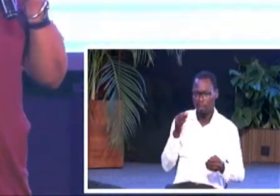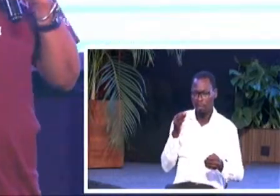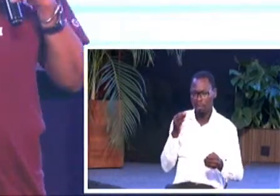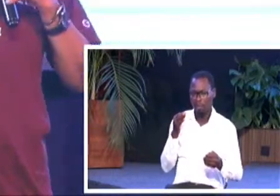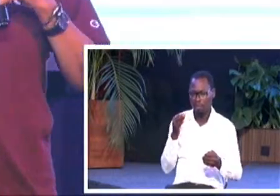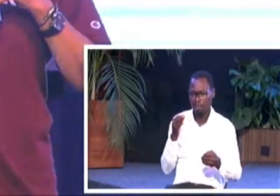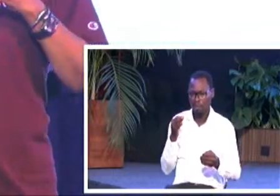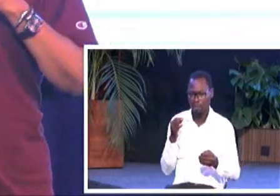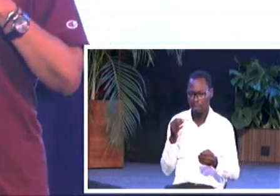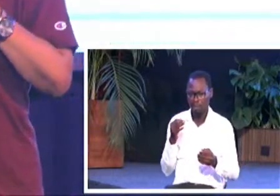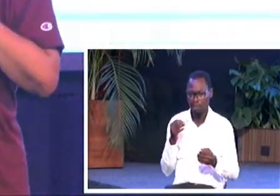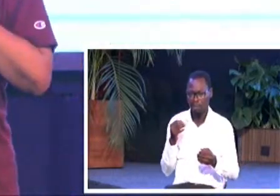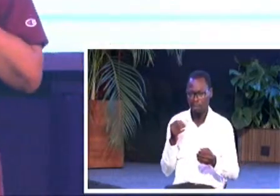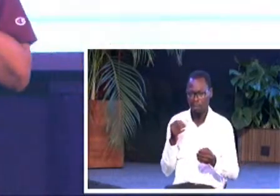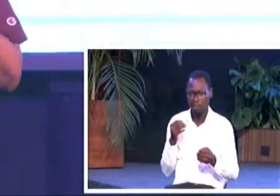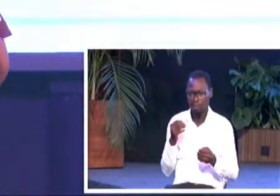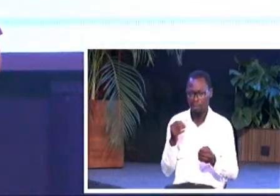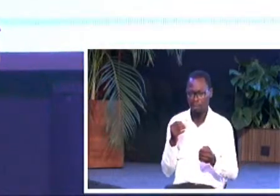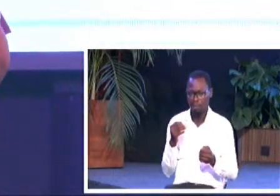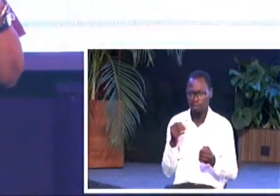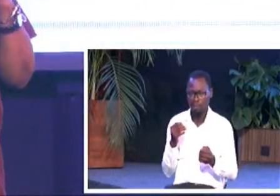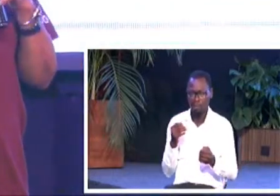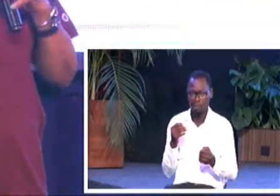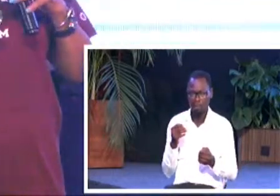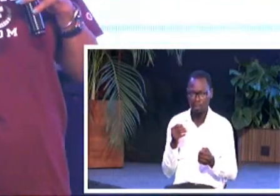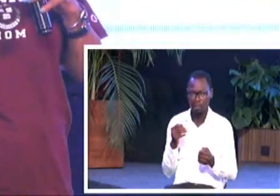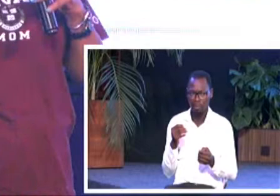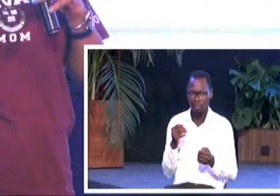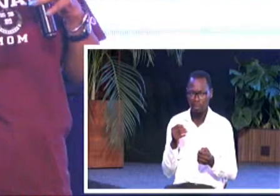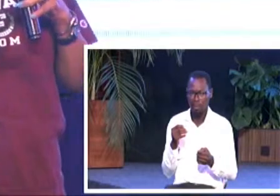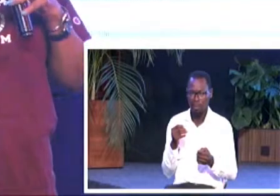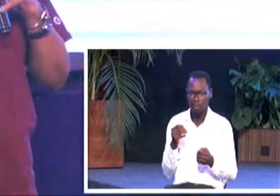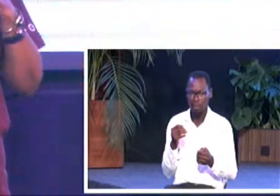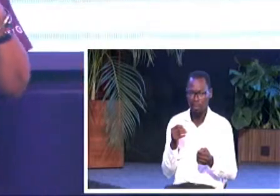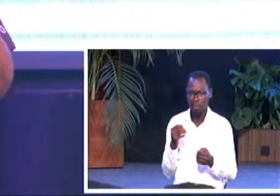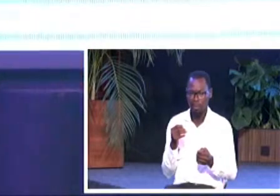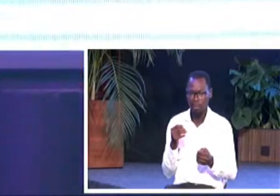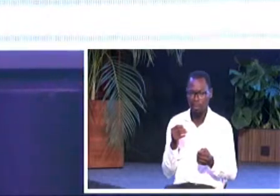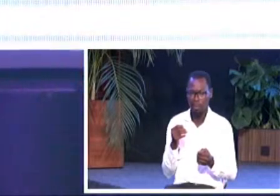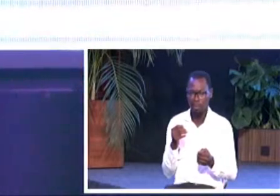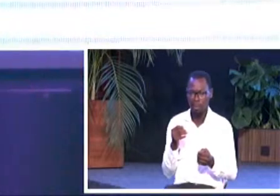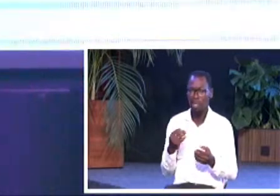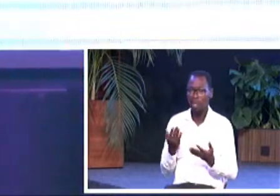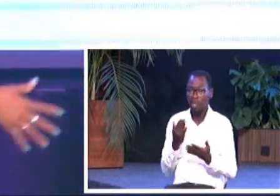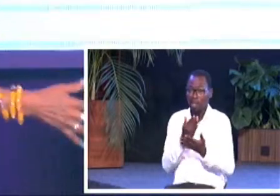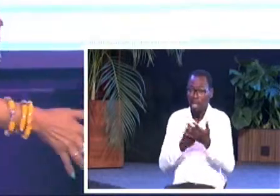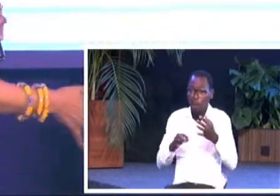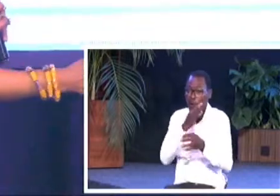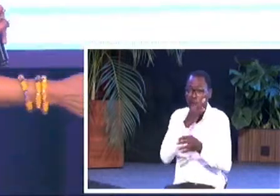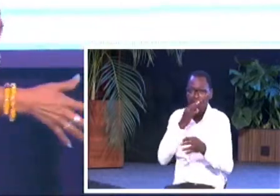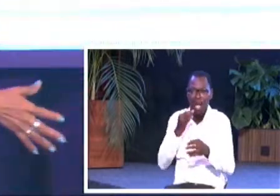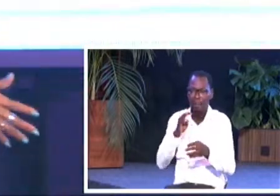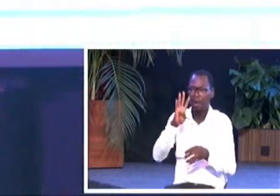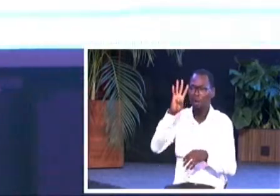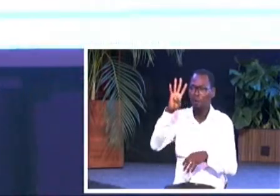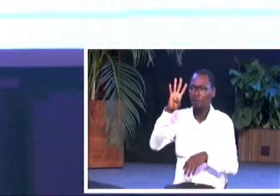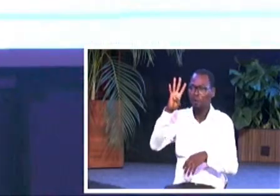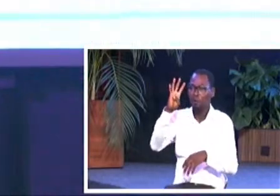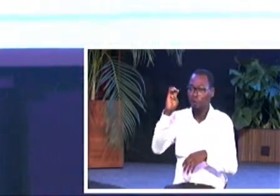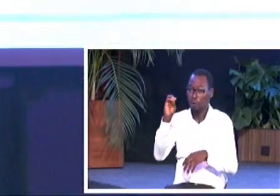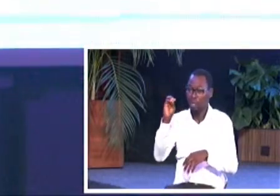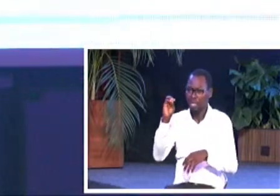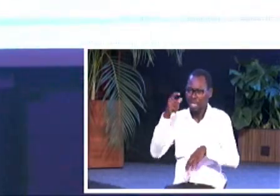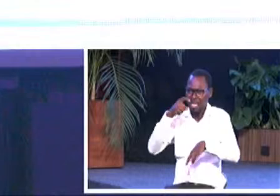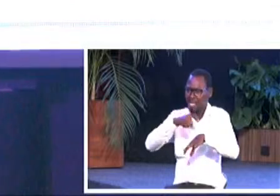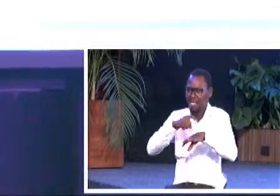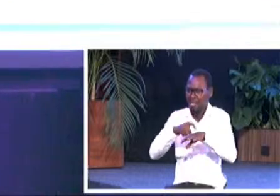is 40 tons. 40 tons. That's just one container that has come in. With the small, small, small, small